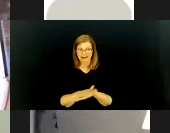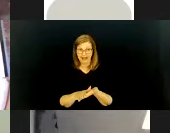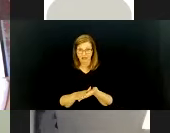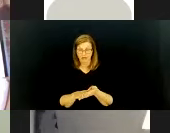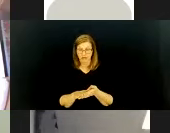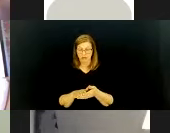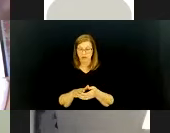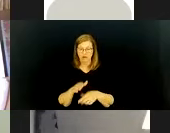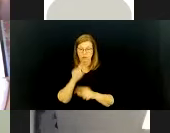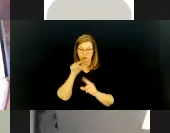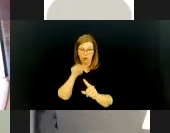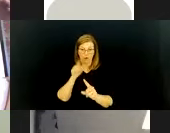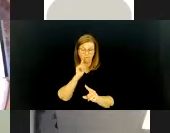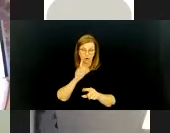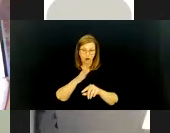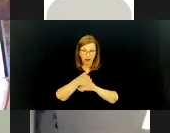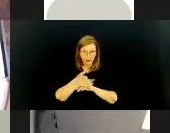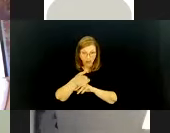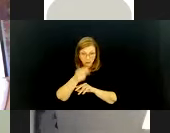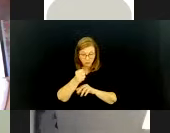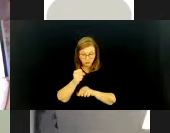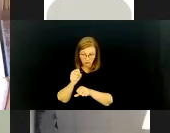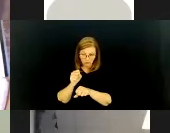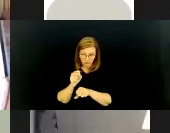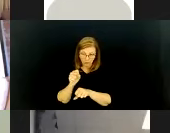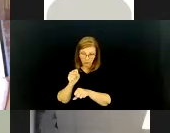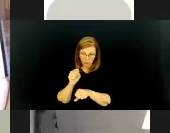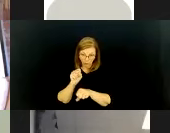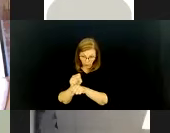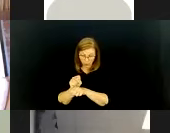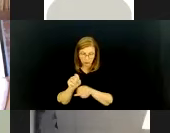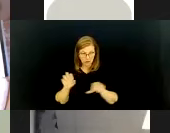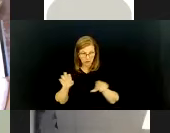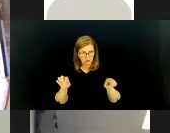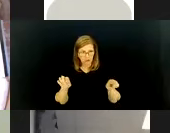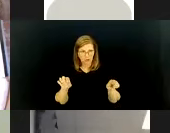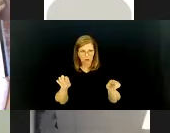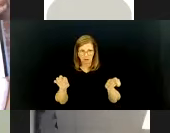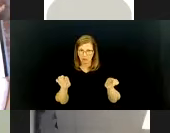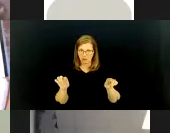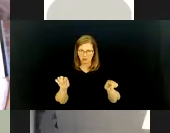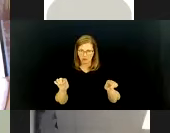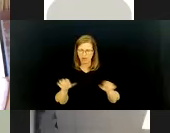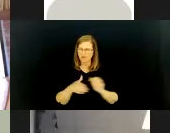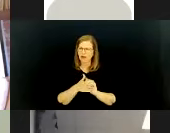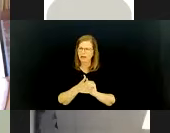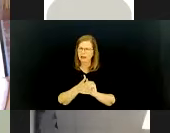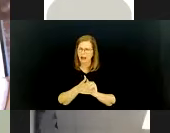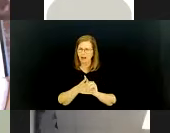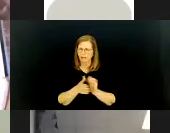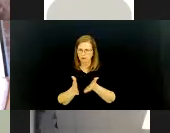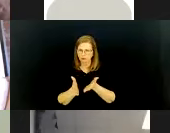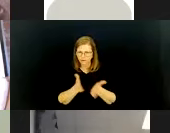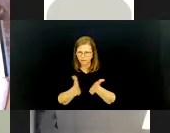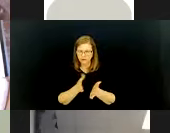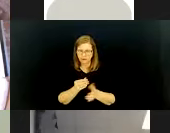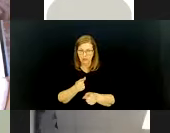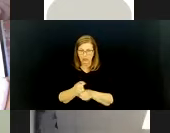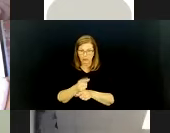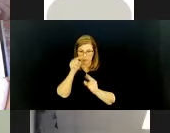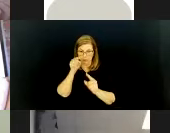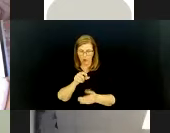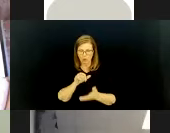post-secondary goals for employment and those workforce goals really guide what services and annual goals that Selena is